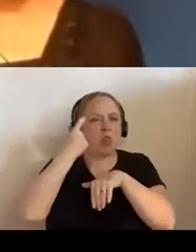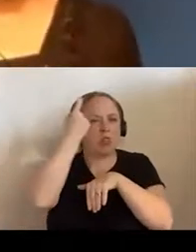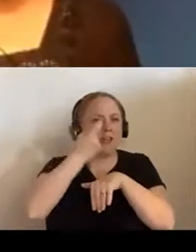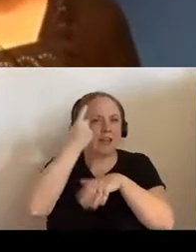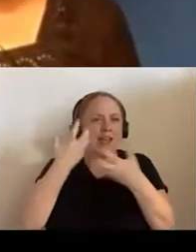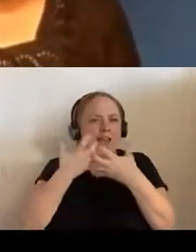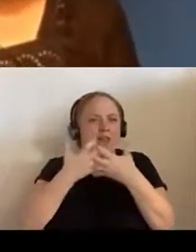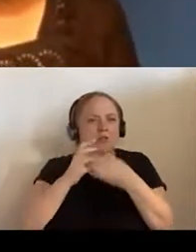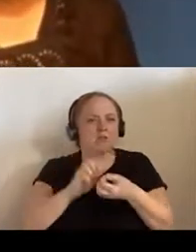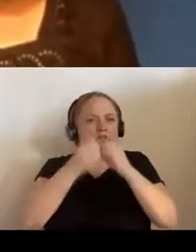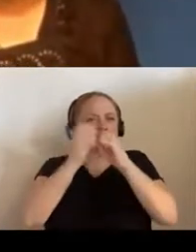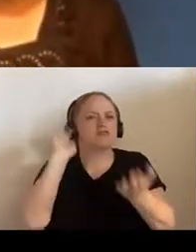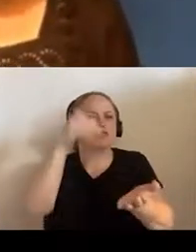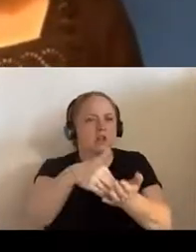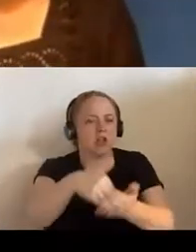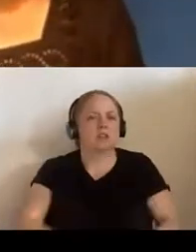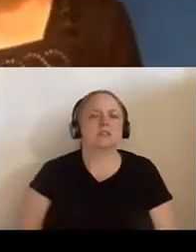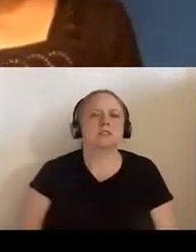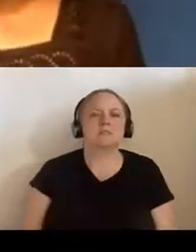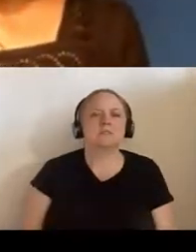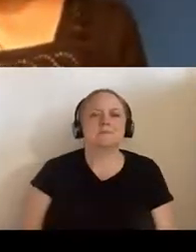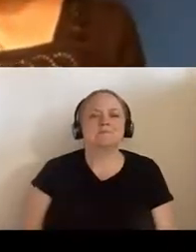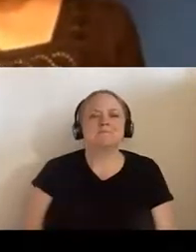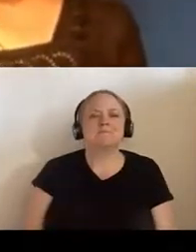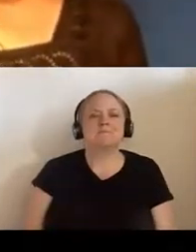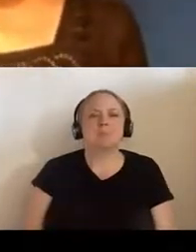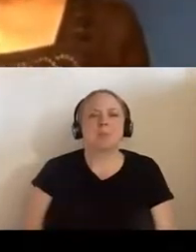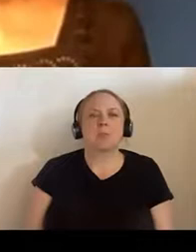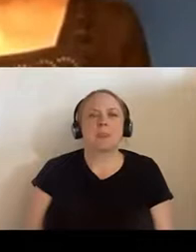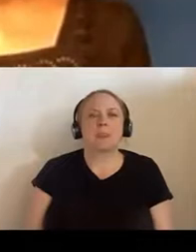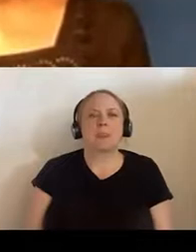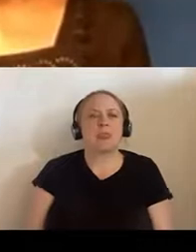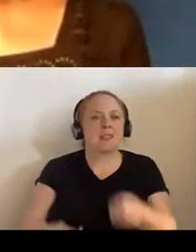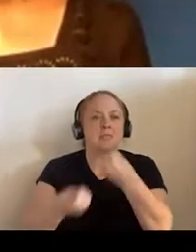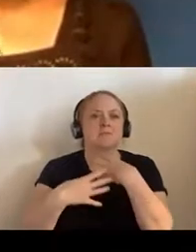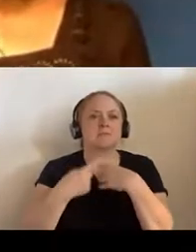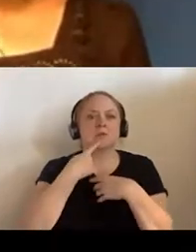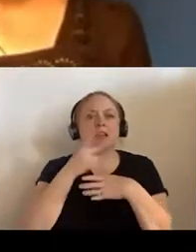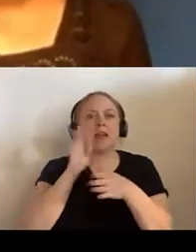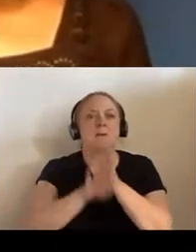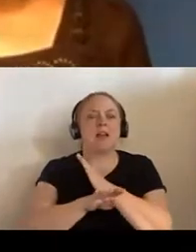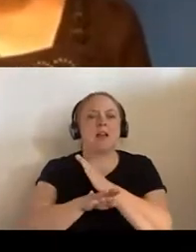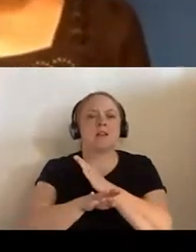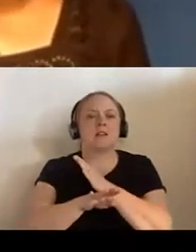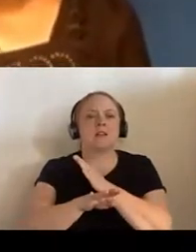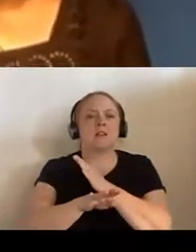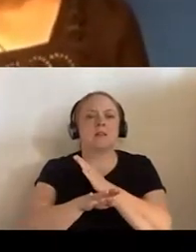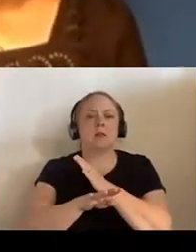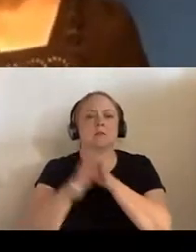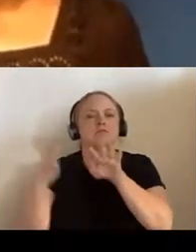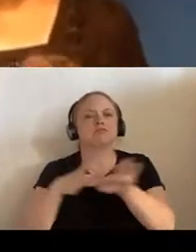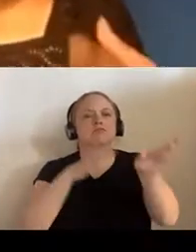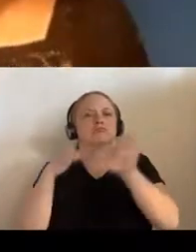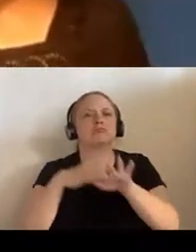Return. So is there anything that you can say about that in terms of maybe the idea of pilgrimage